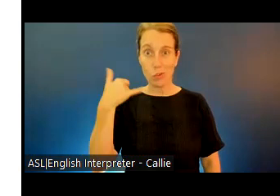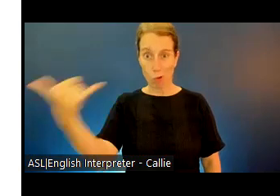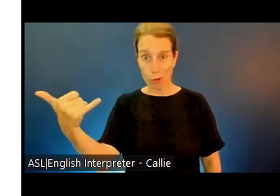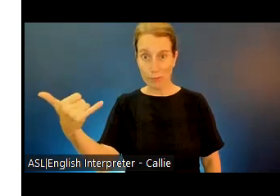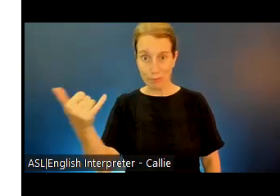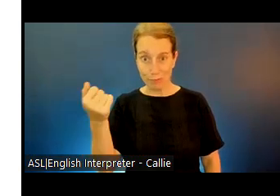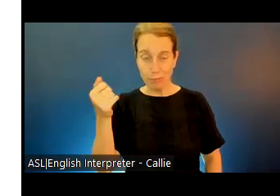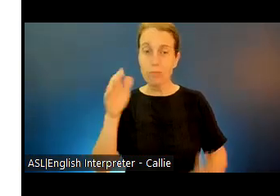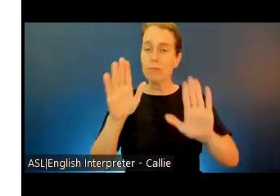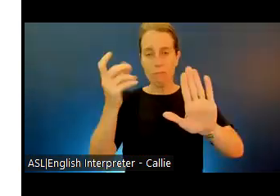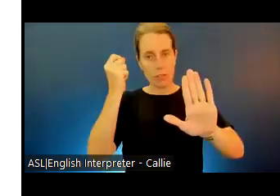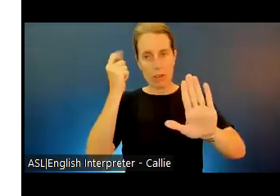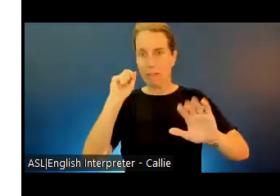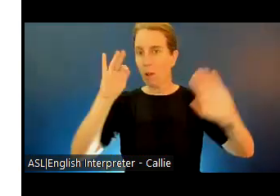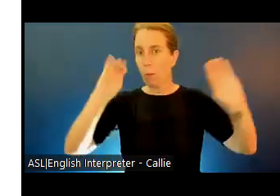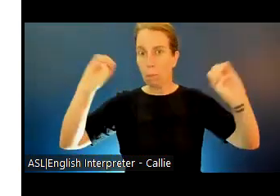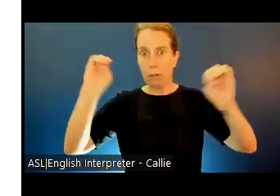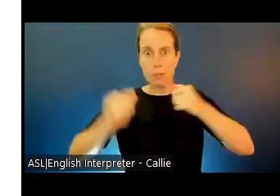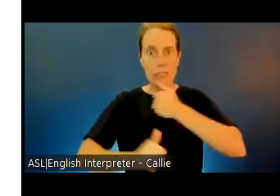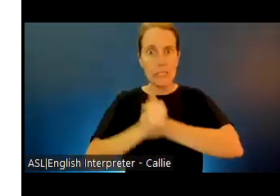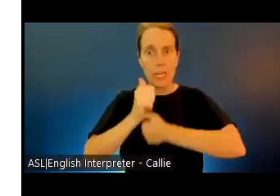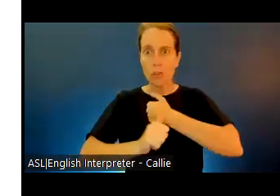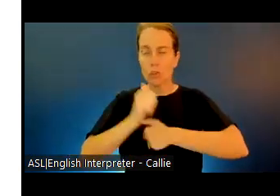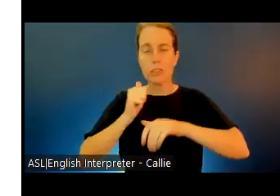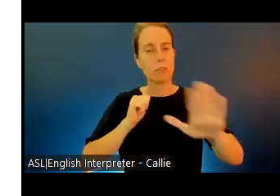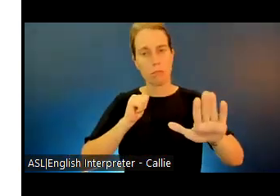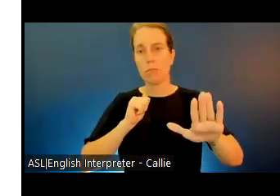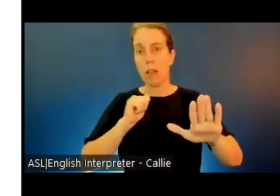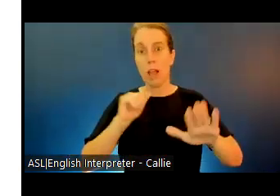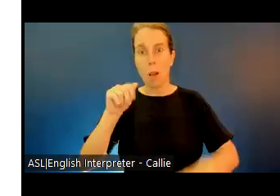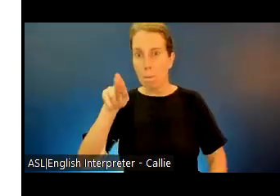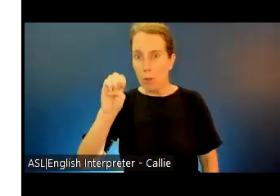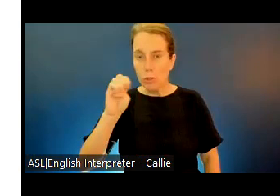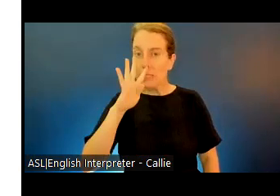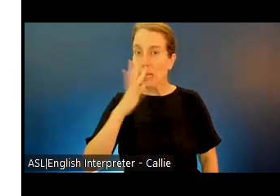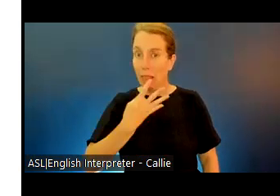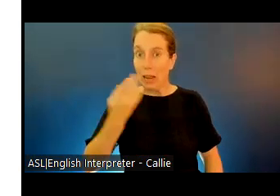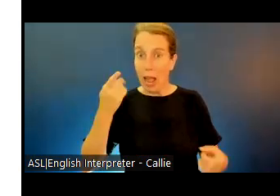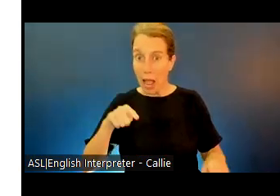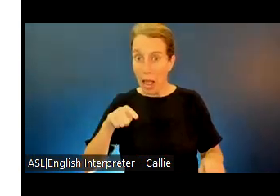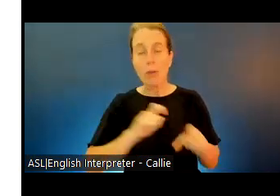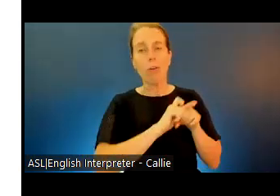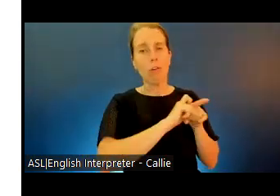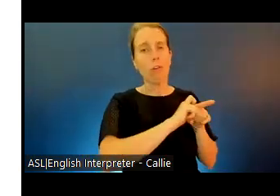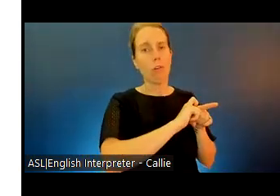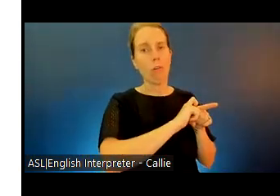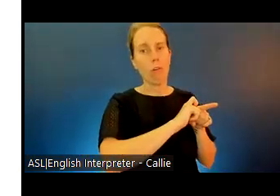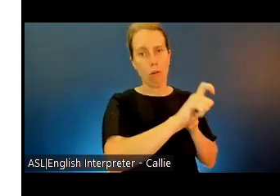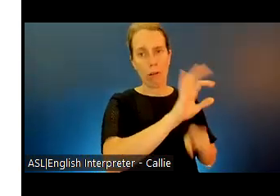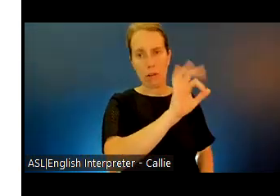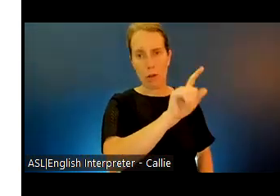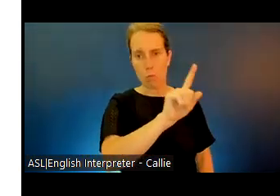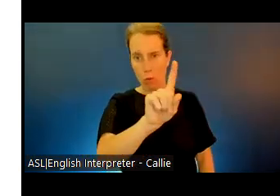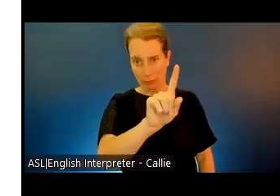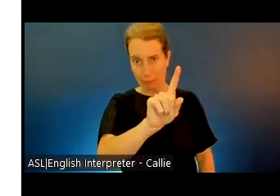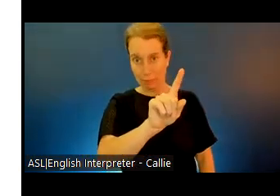local law enforcement provider if you ever feel that there's abuse or neglect. But if you feel like there's a scam going on and somebody's trying to scam